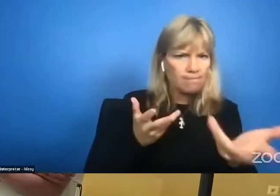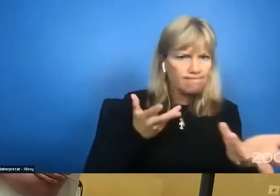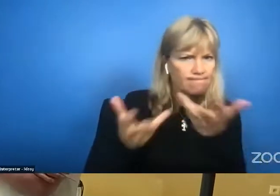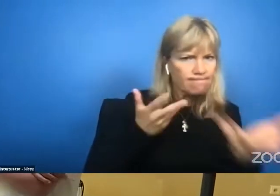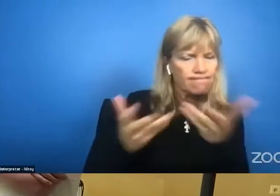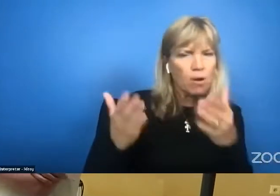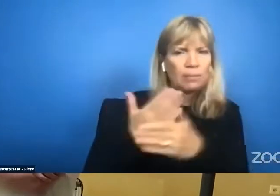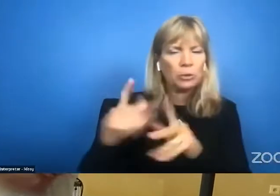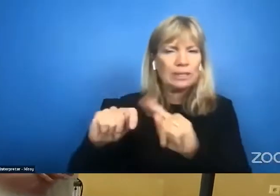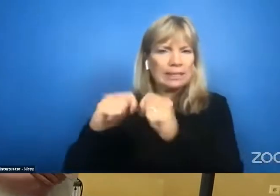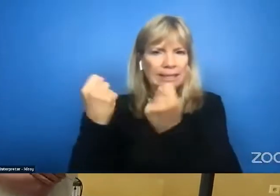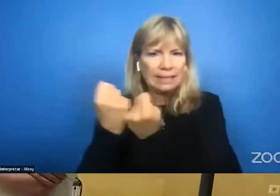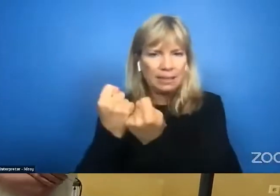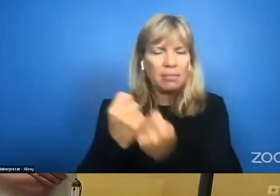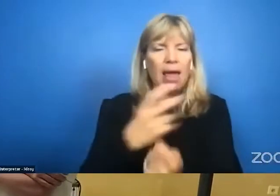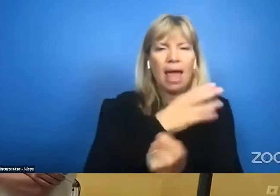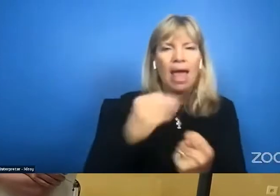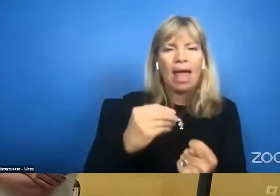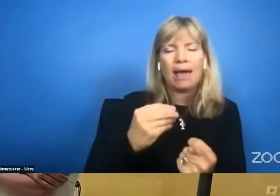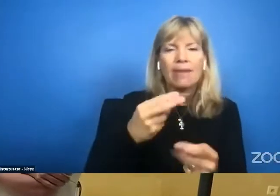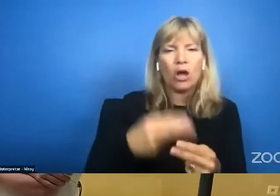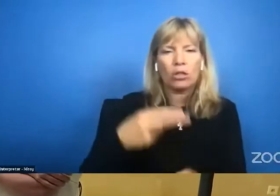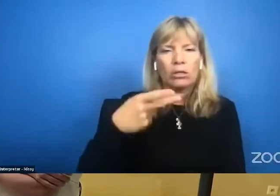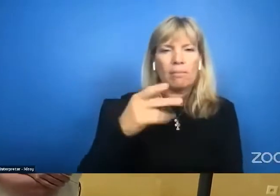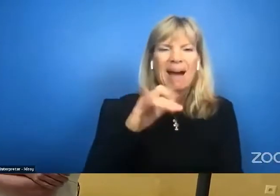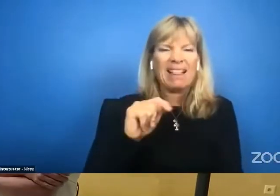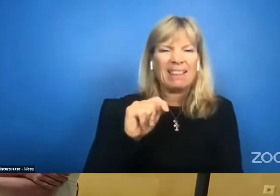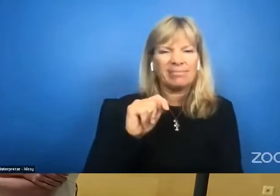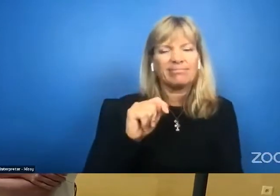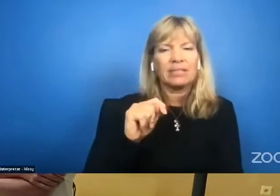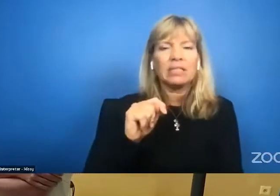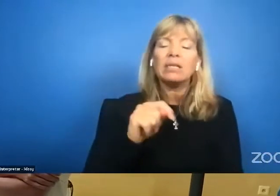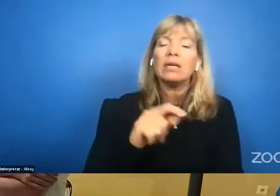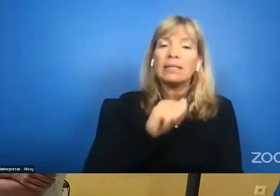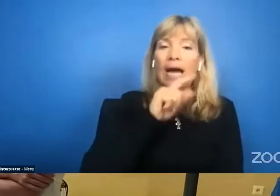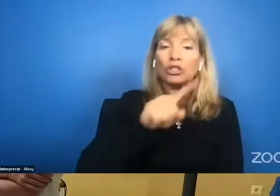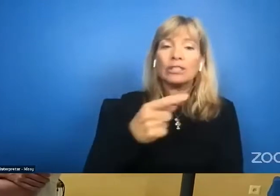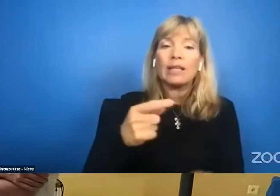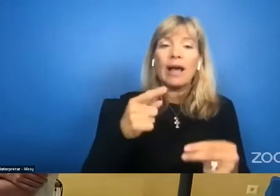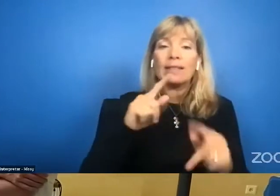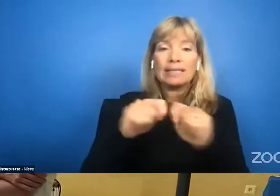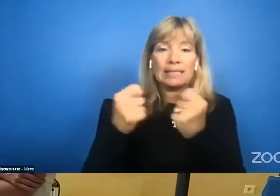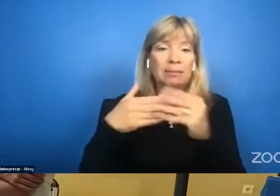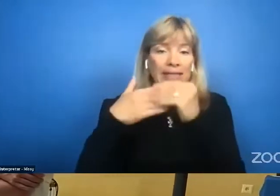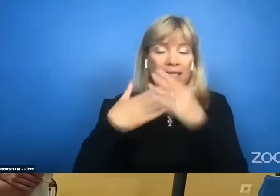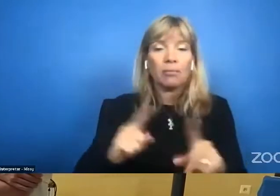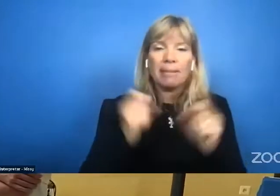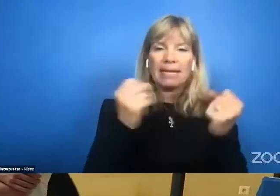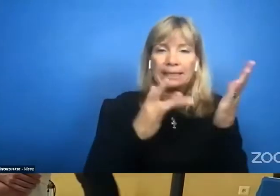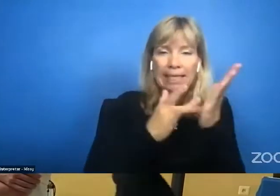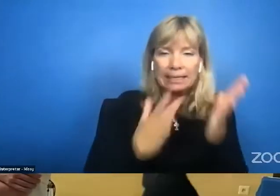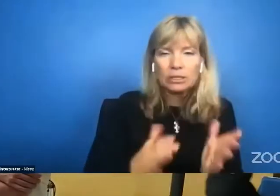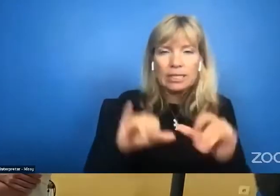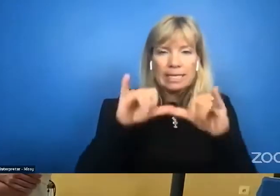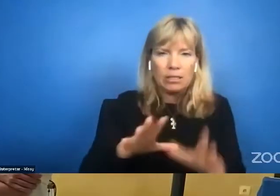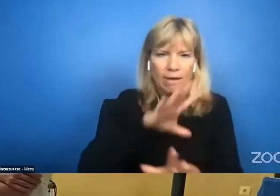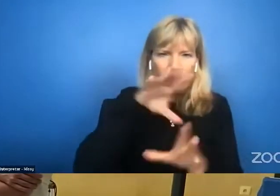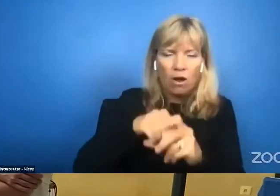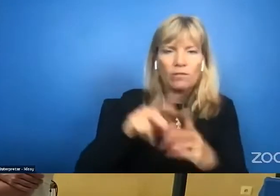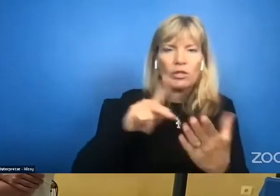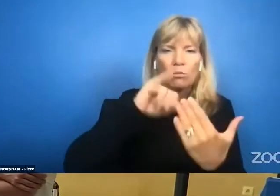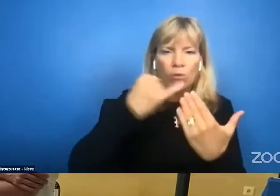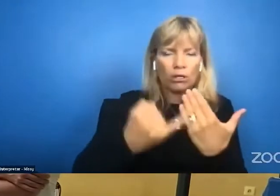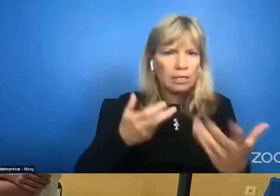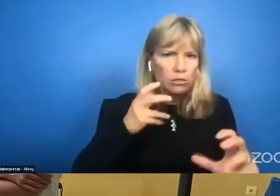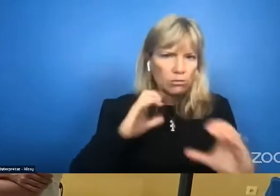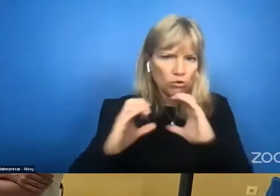Not just the team leader, but many of the technicians and engineers involved in the project. Exactly, we have several disciplines involved in